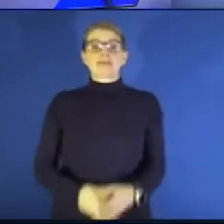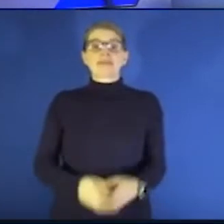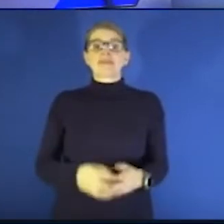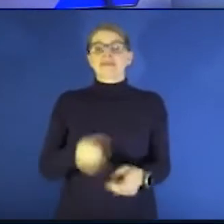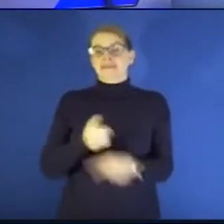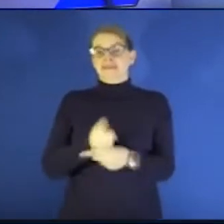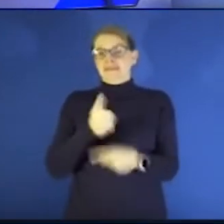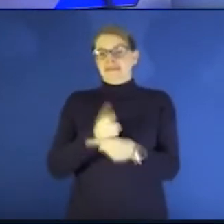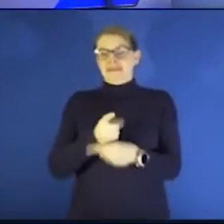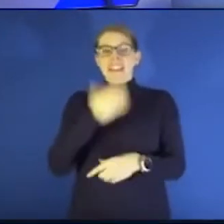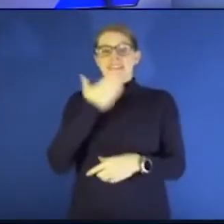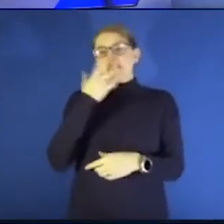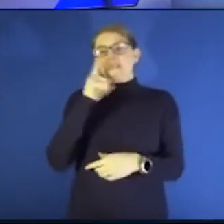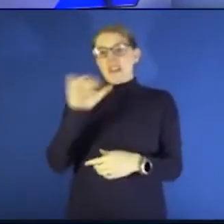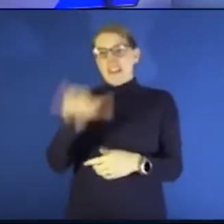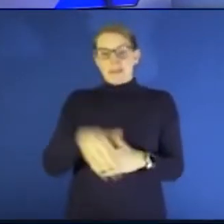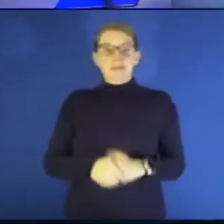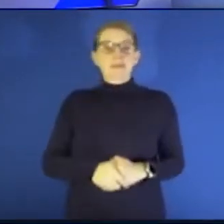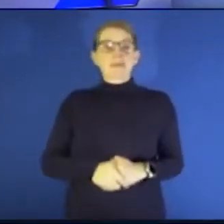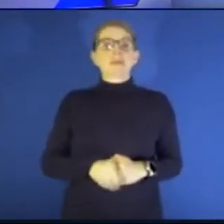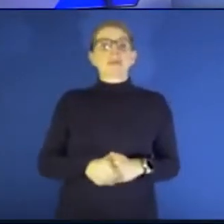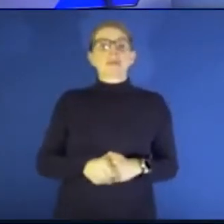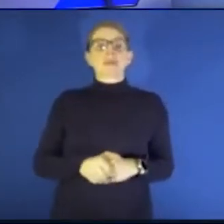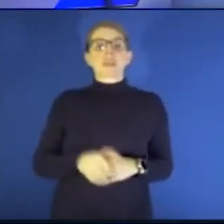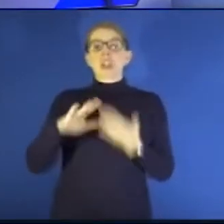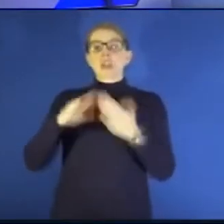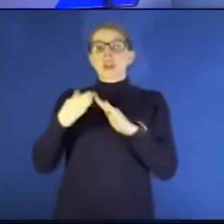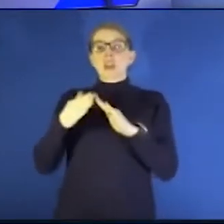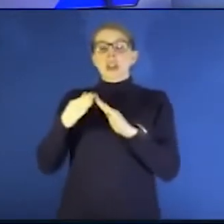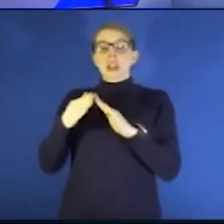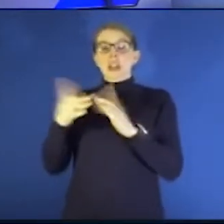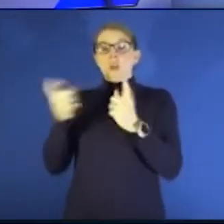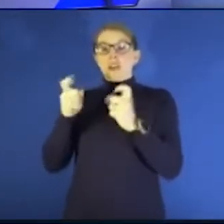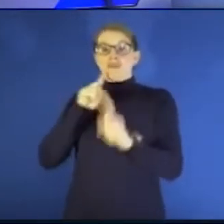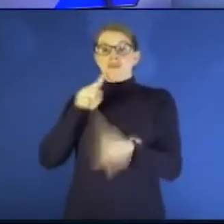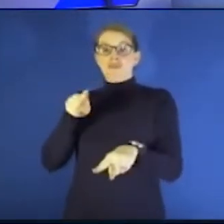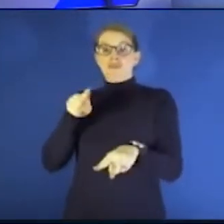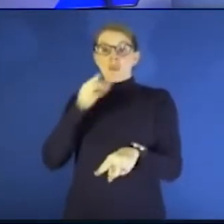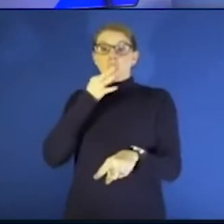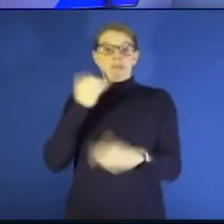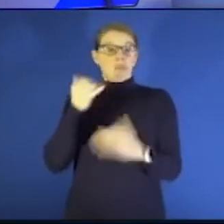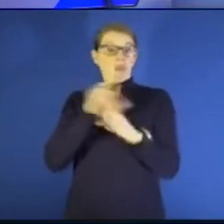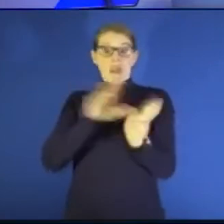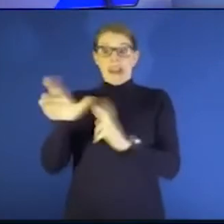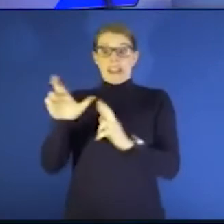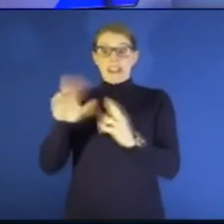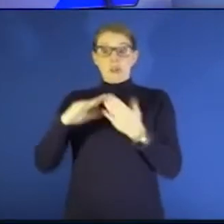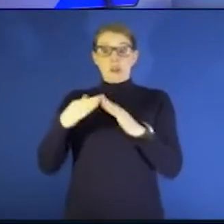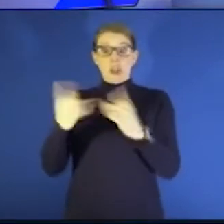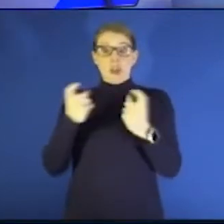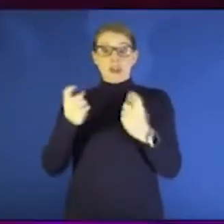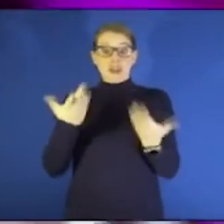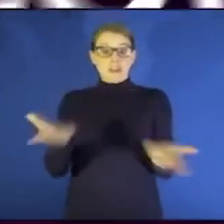community questions here in just a moment. So let's just jump right in if you guys don't mind. And